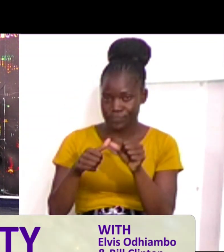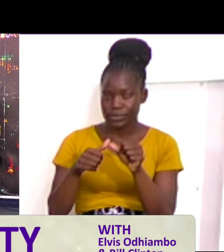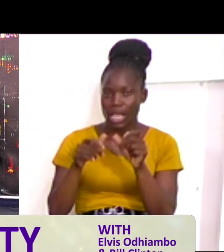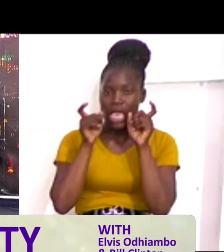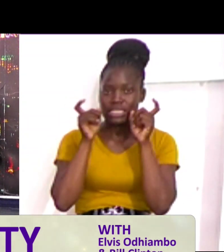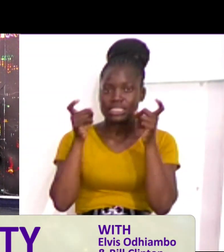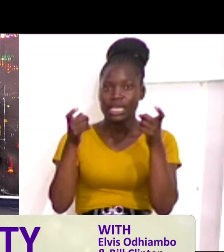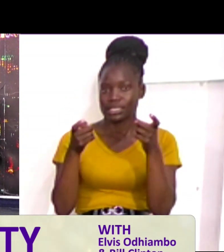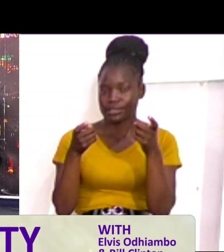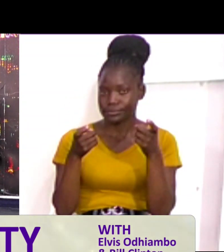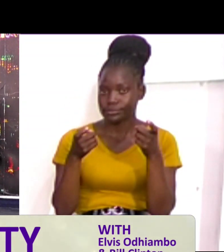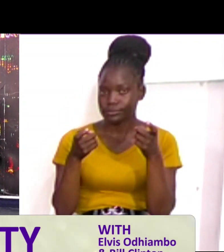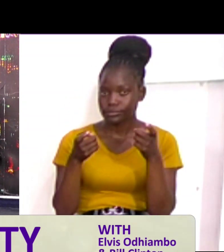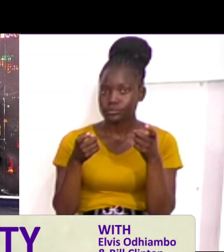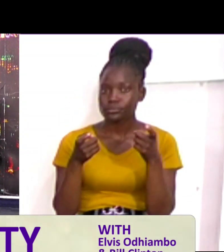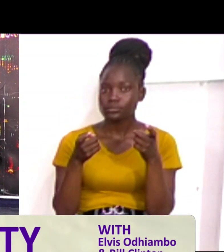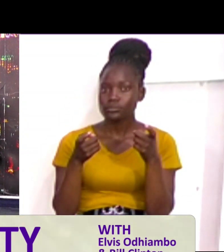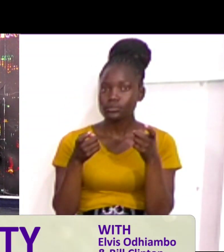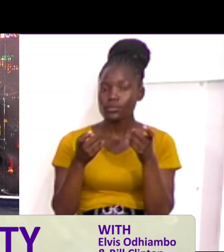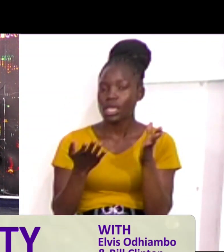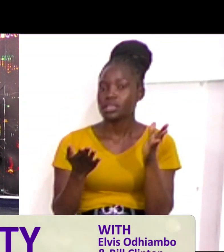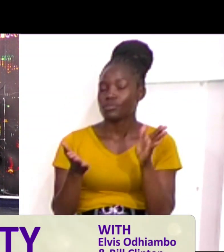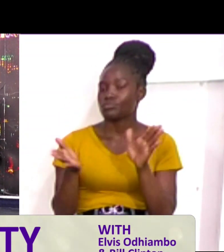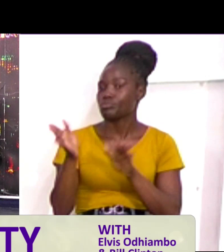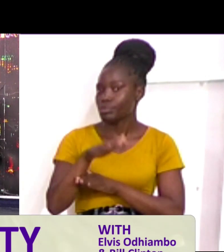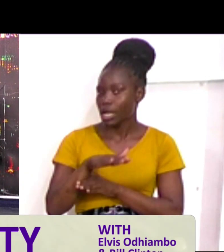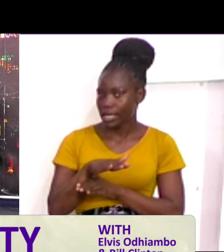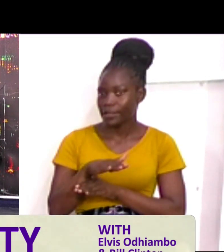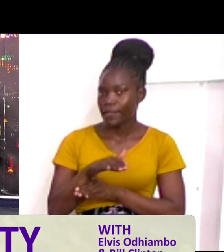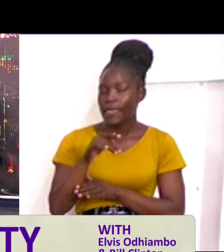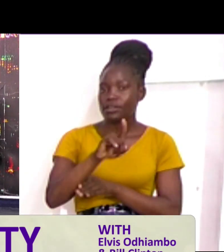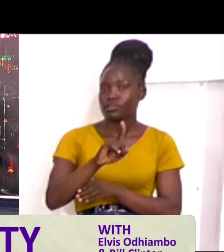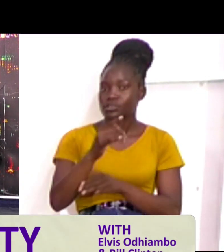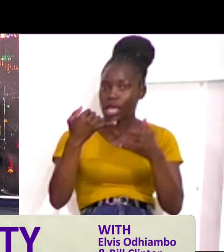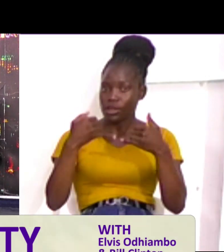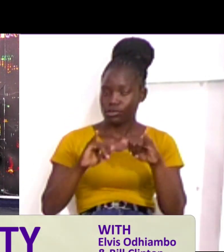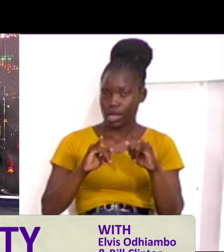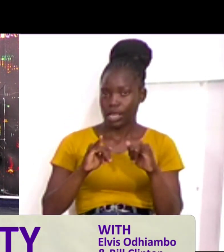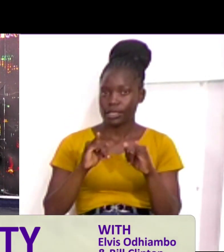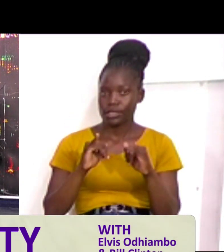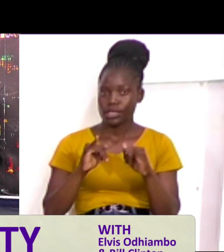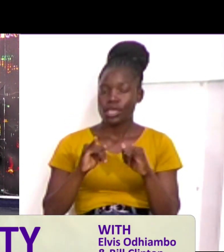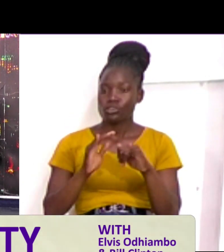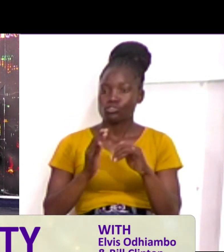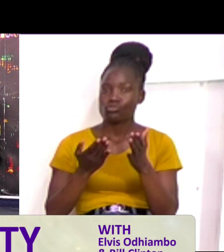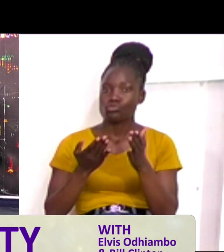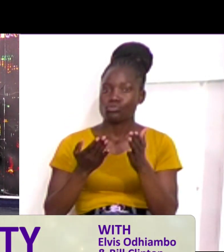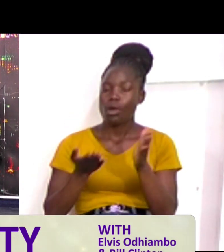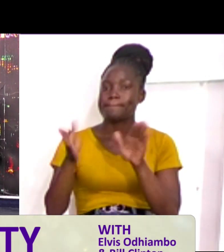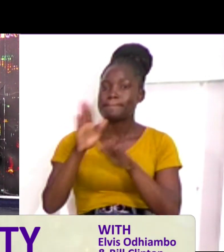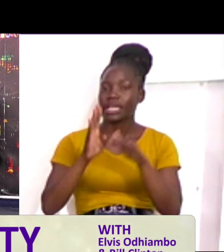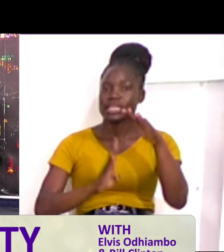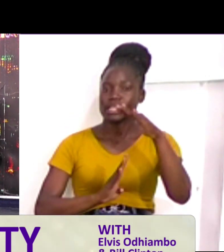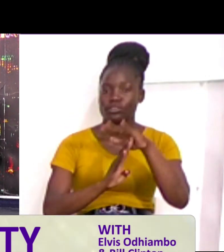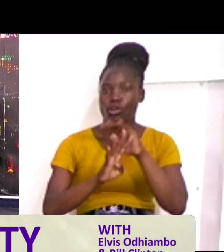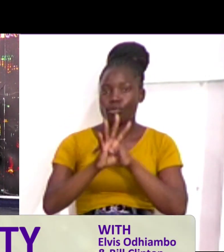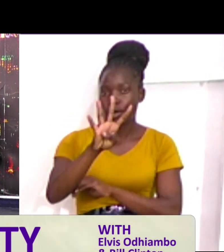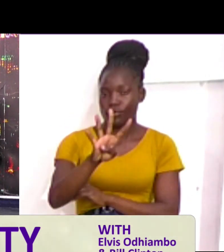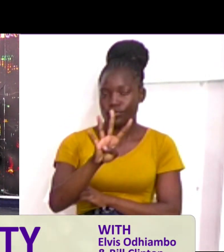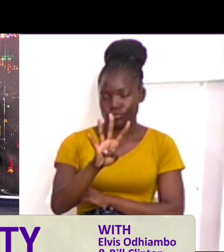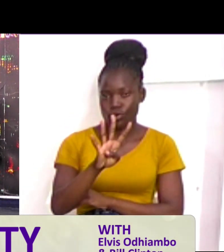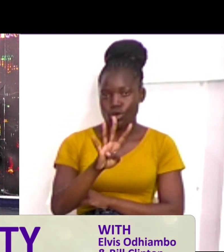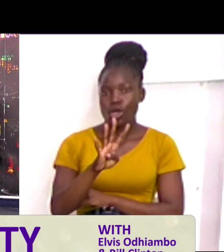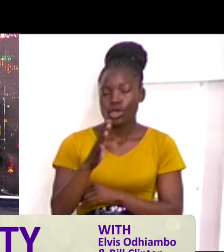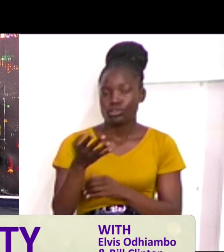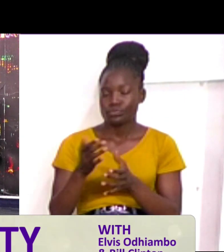have been going, they have revamped themselves. They are also trying to catch up the top four as far as reclaiming the